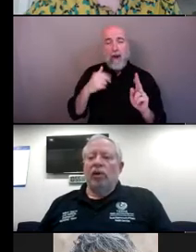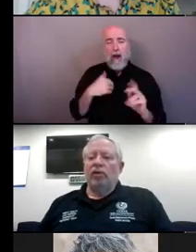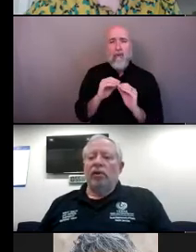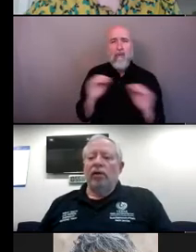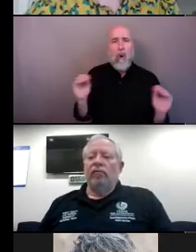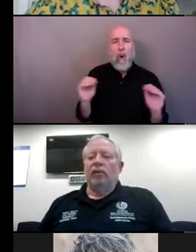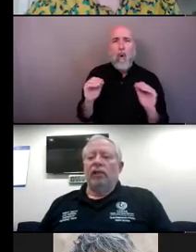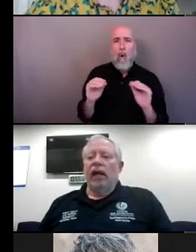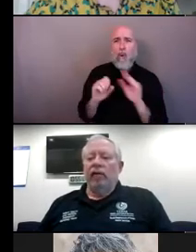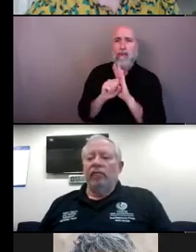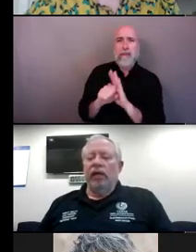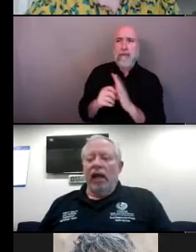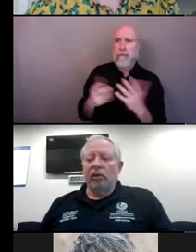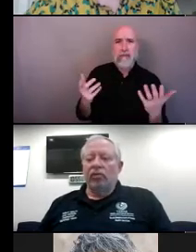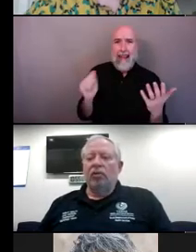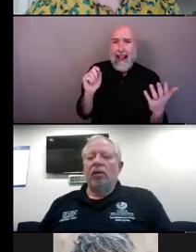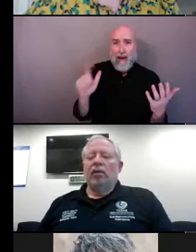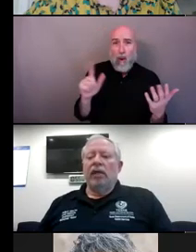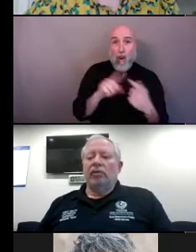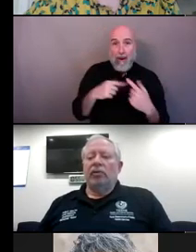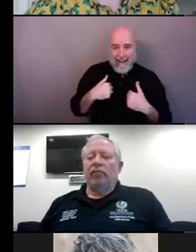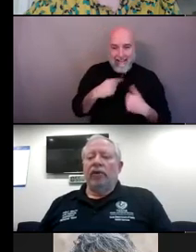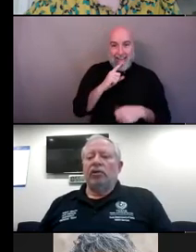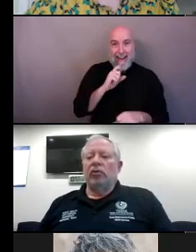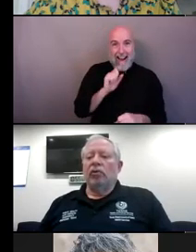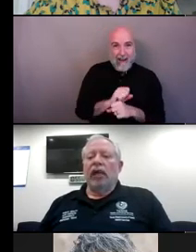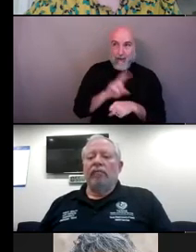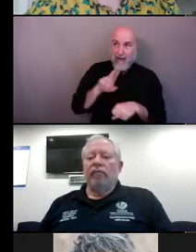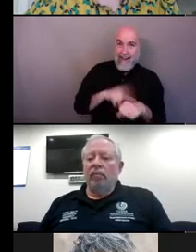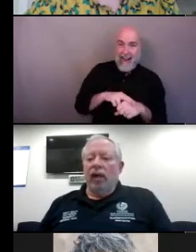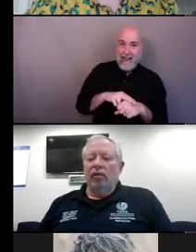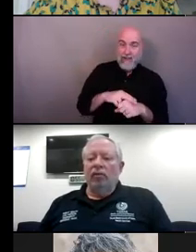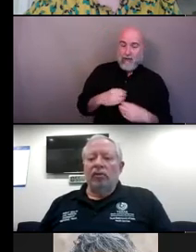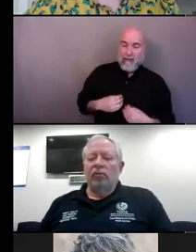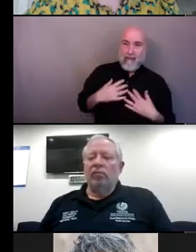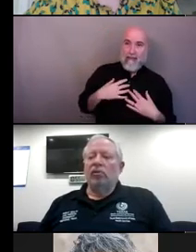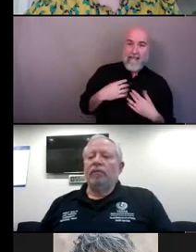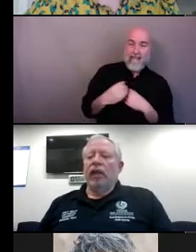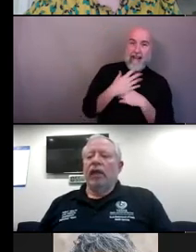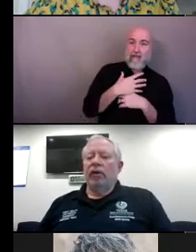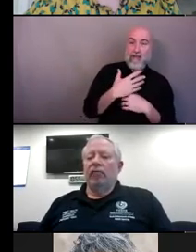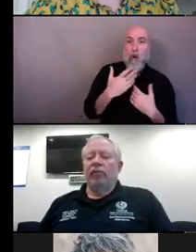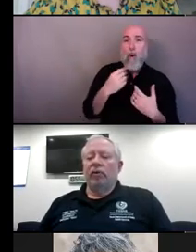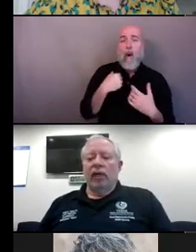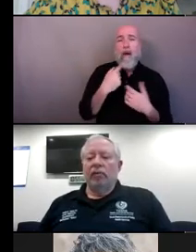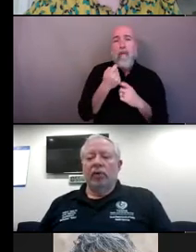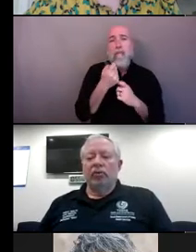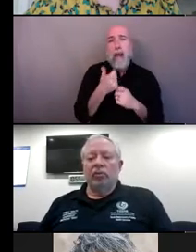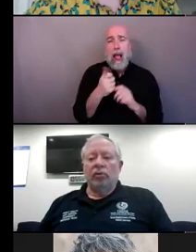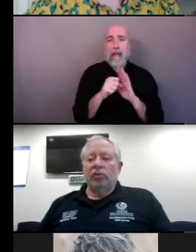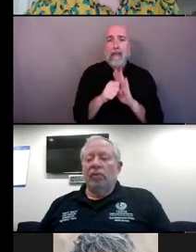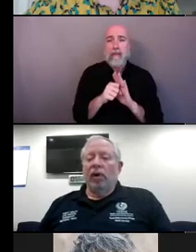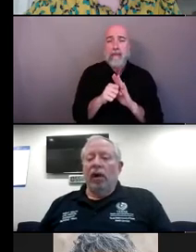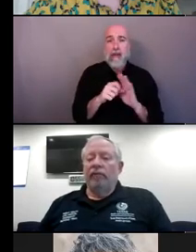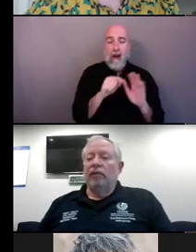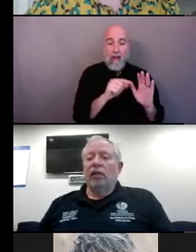symptoms whatsoever when they have the actual natural infection, or they have very mild symptoms, and therefore those